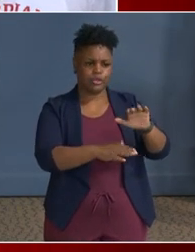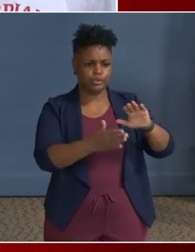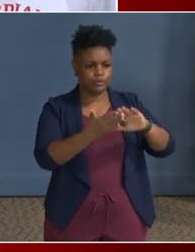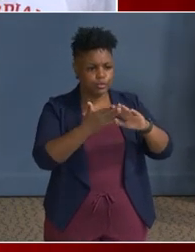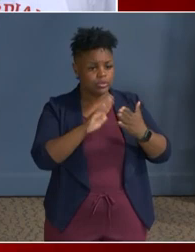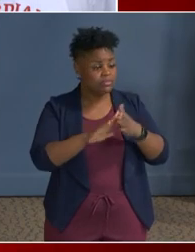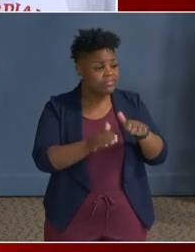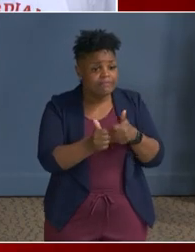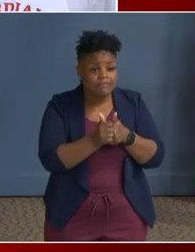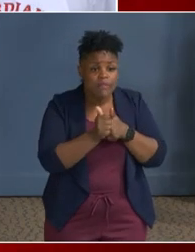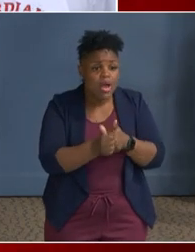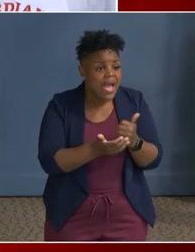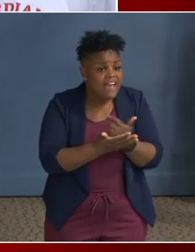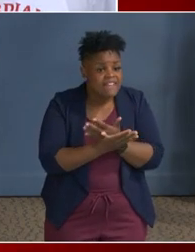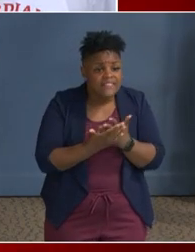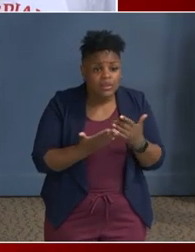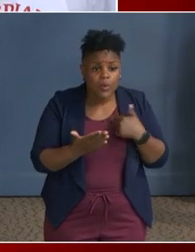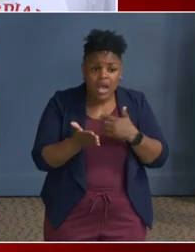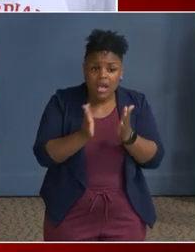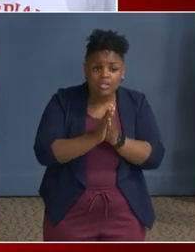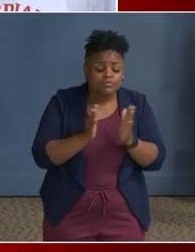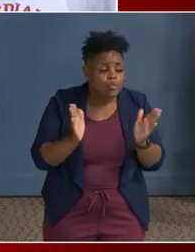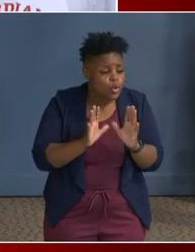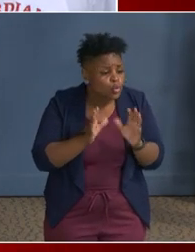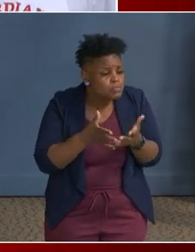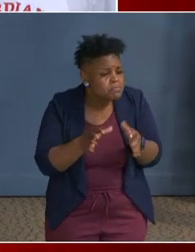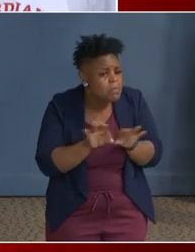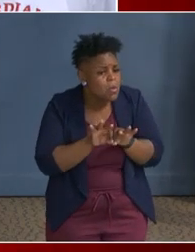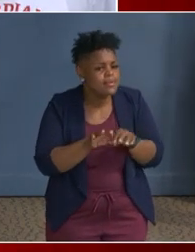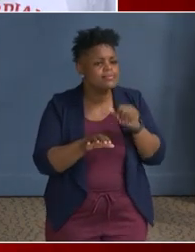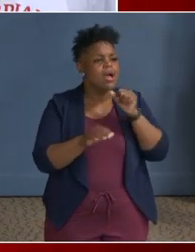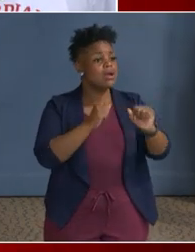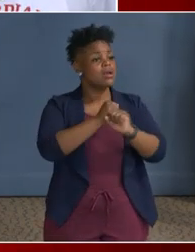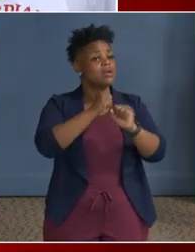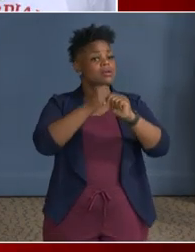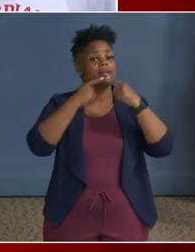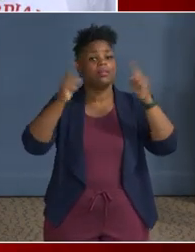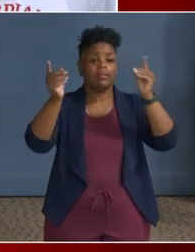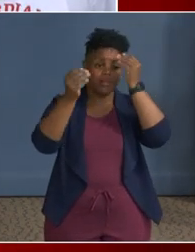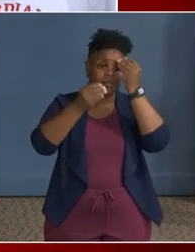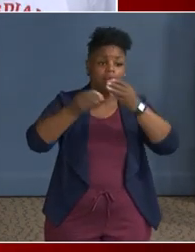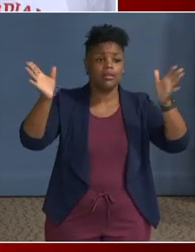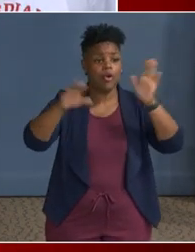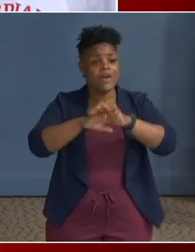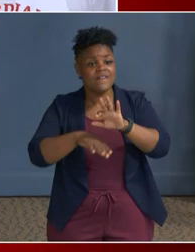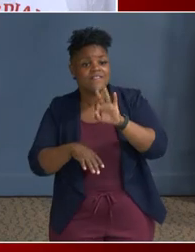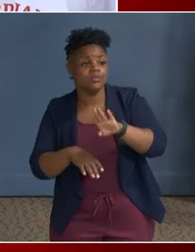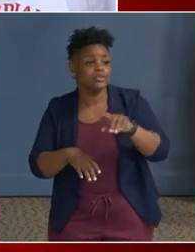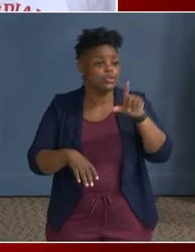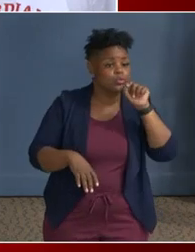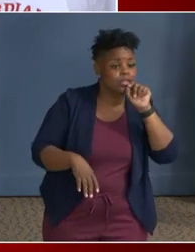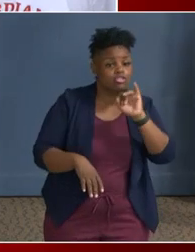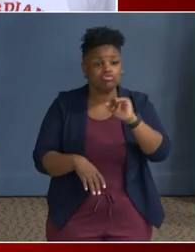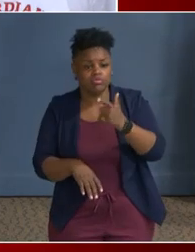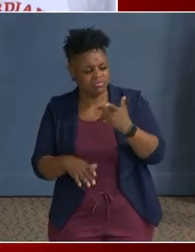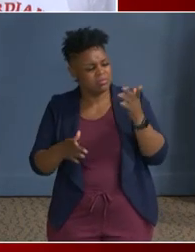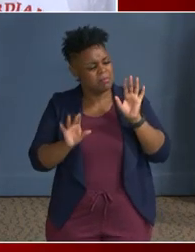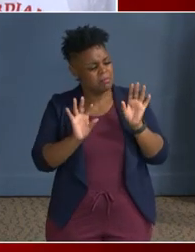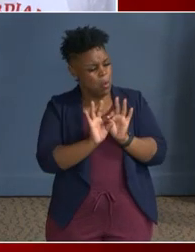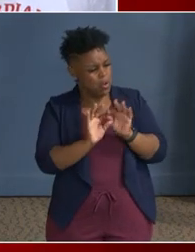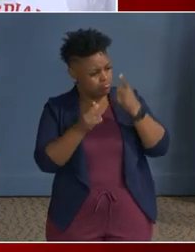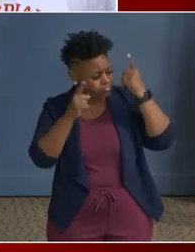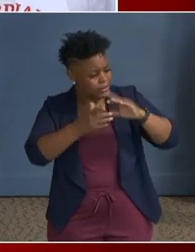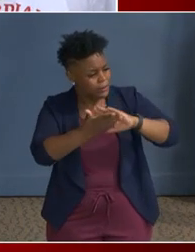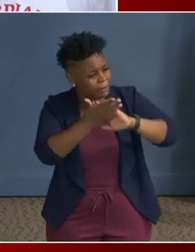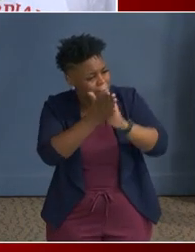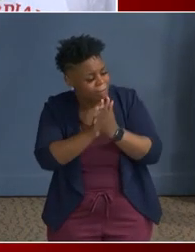we act, small groups, not being on social media, and agreement to peace during that time. And as I stated, this situation took